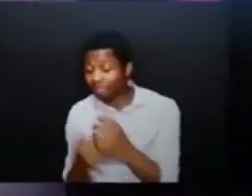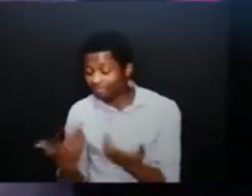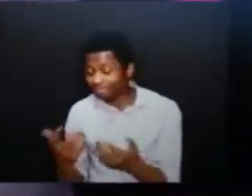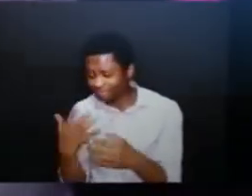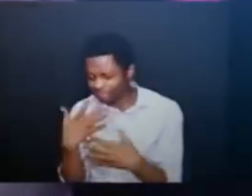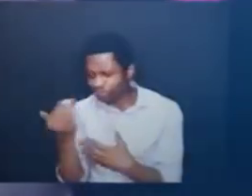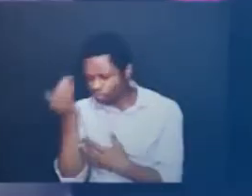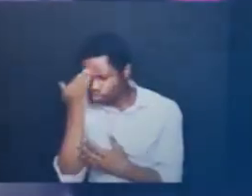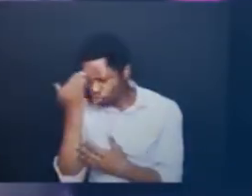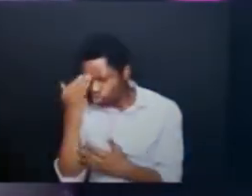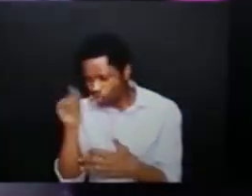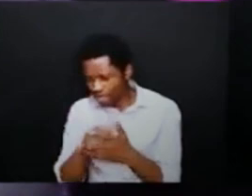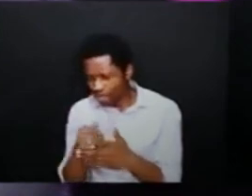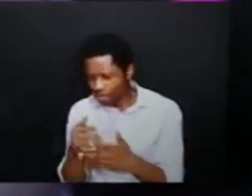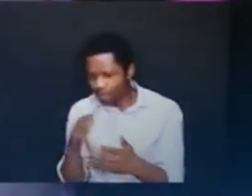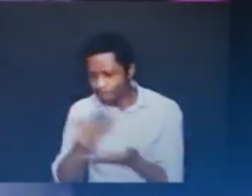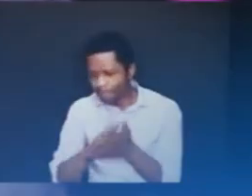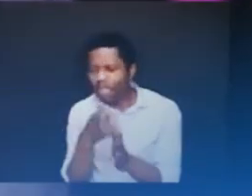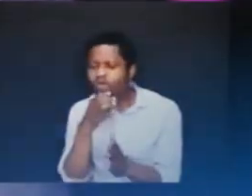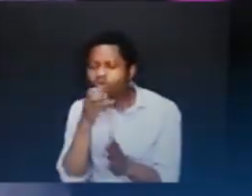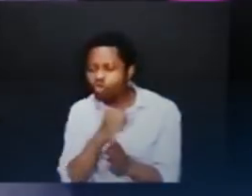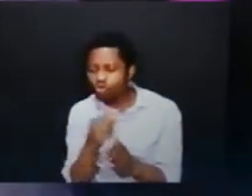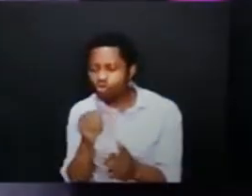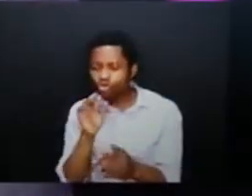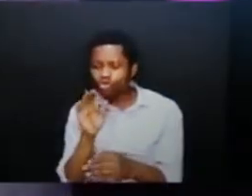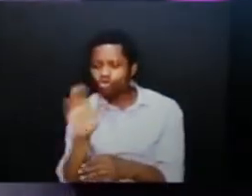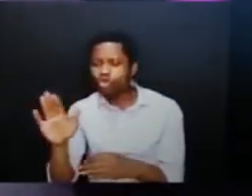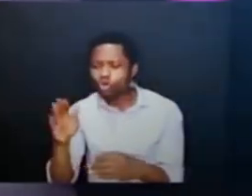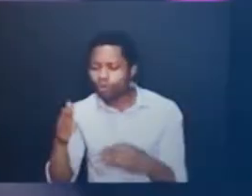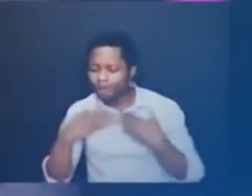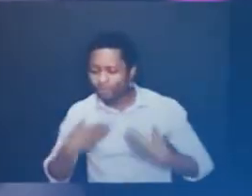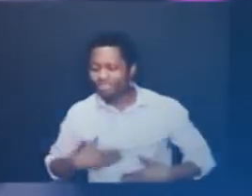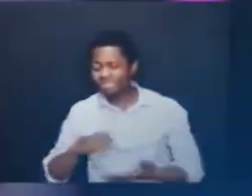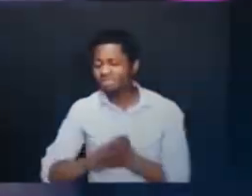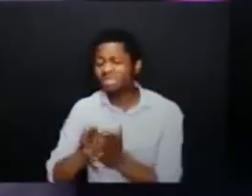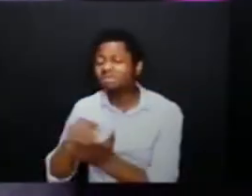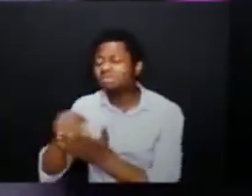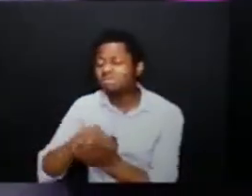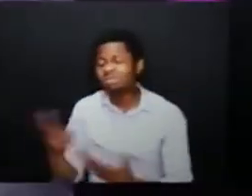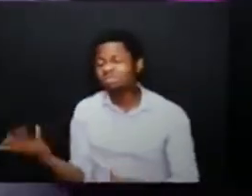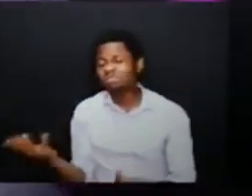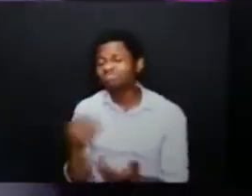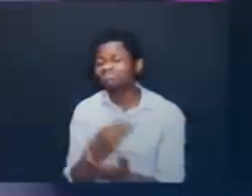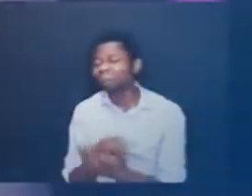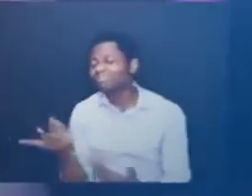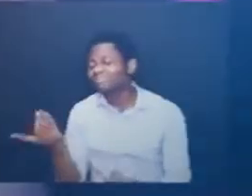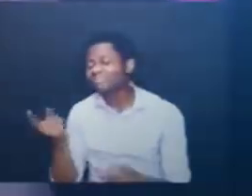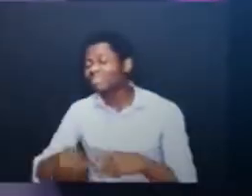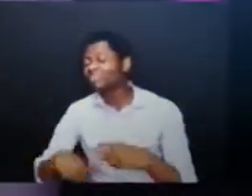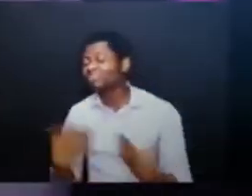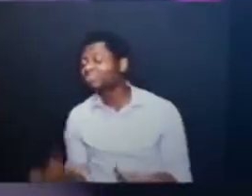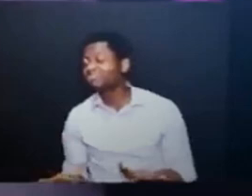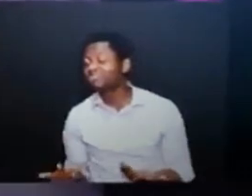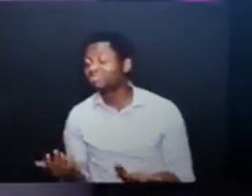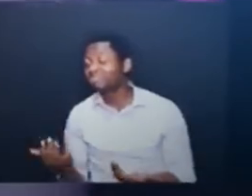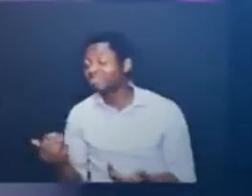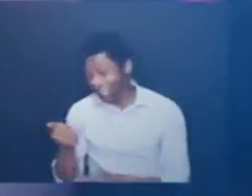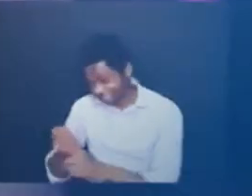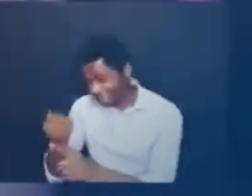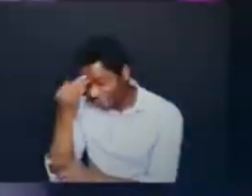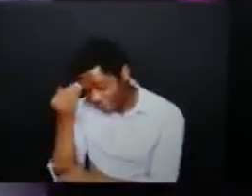was good as dead. He himself, he knows his body. And the Bible